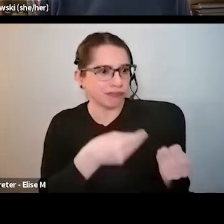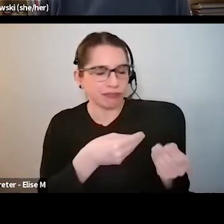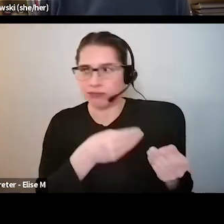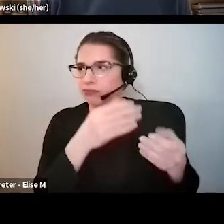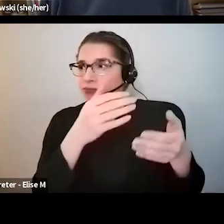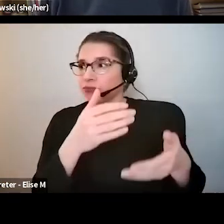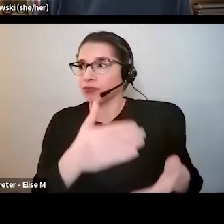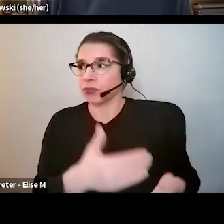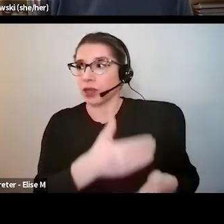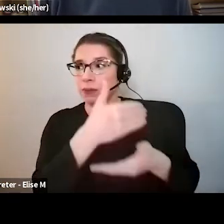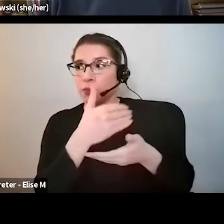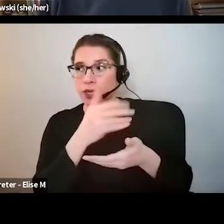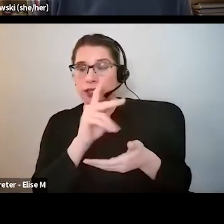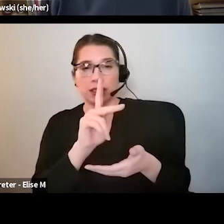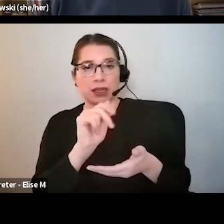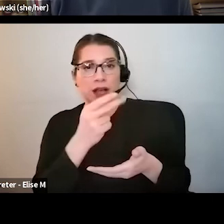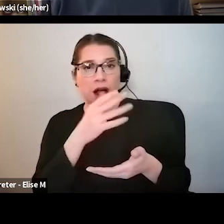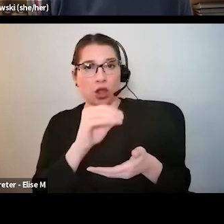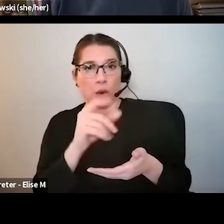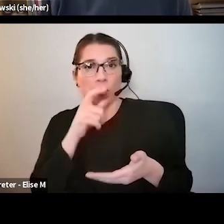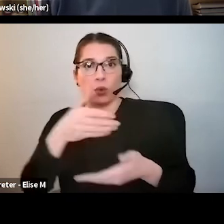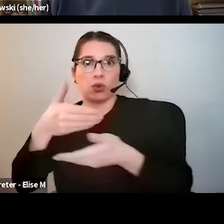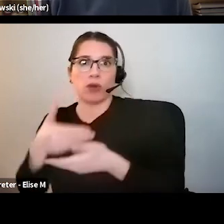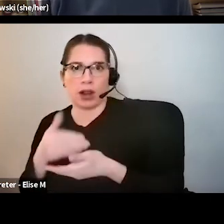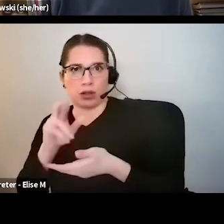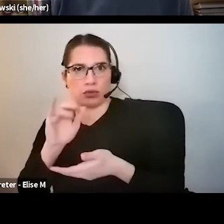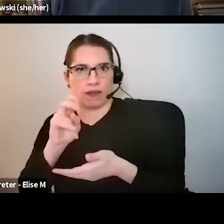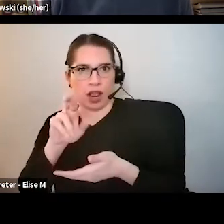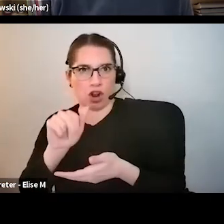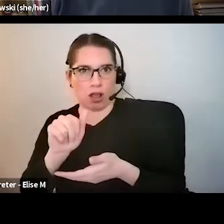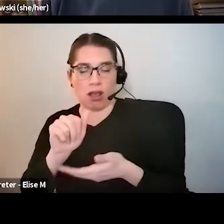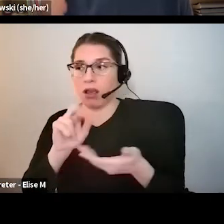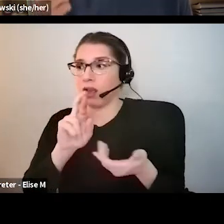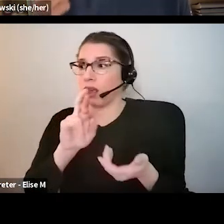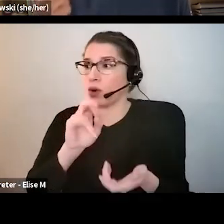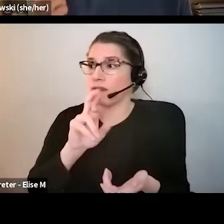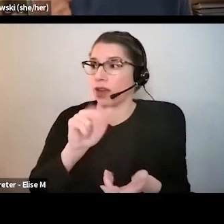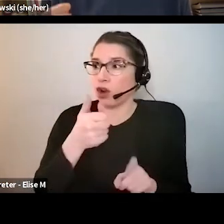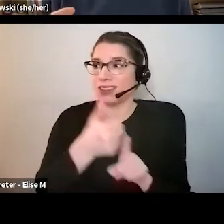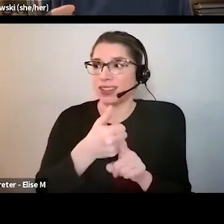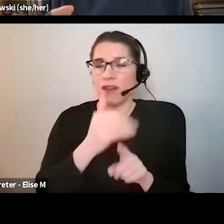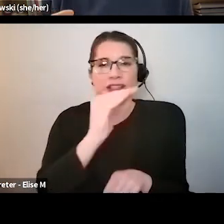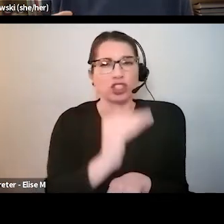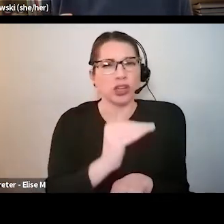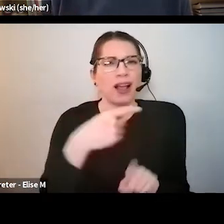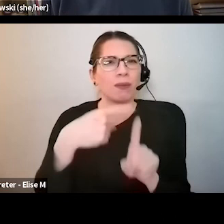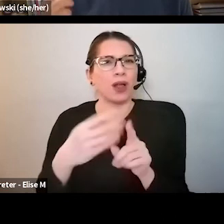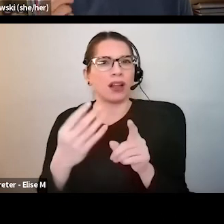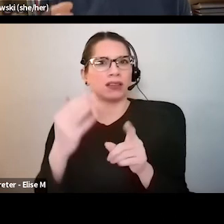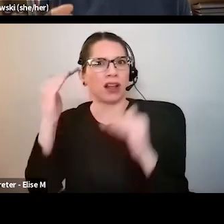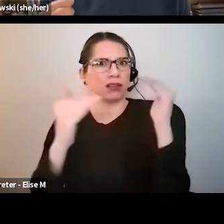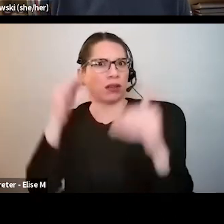Rivera. Rivera is depicted as a child and a grown man with a third eye to